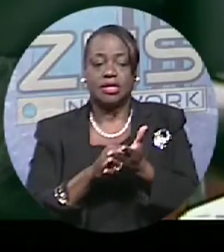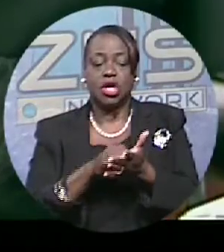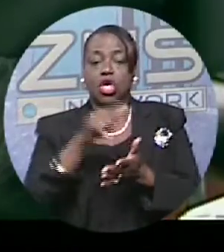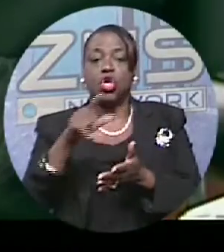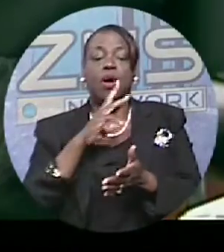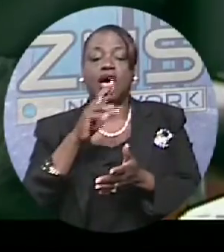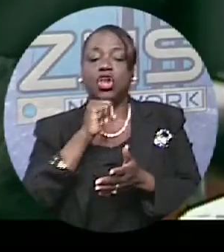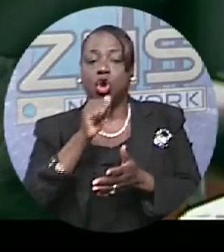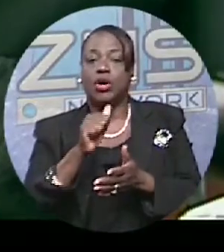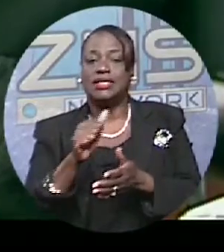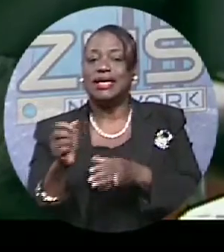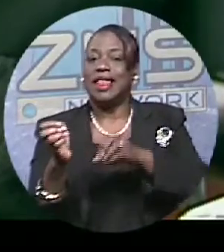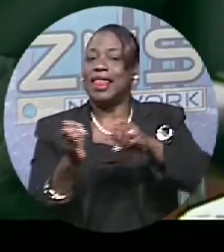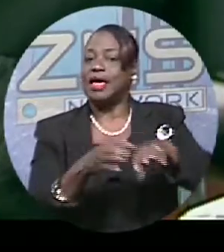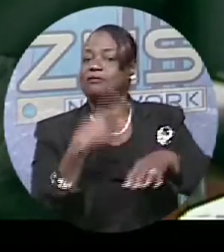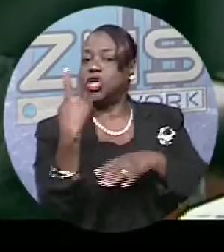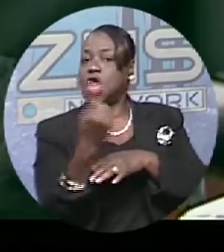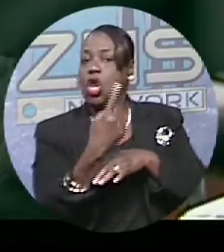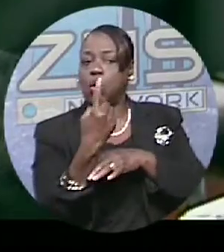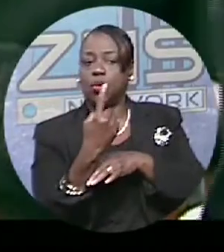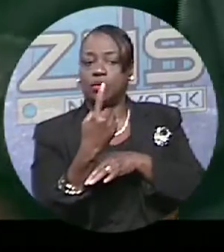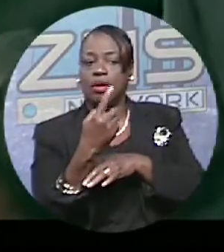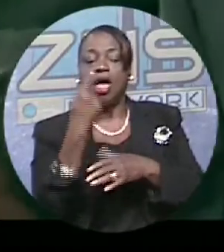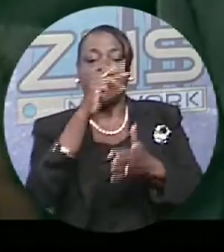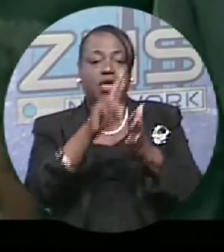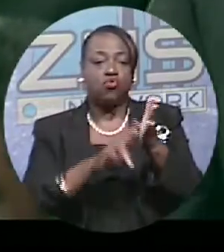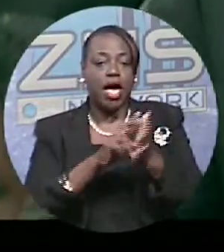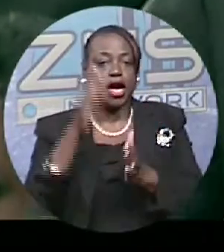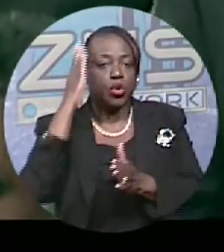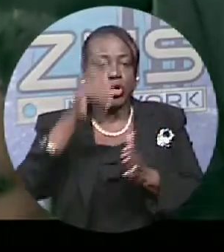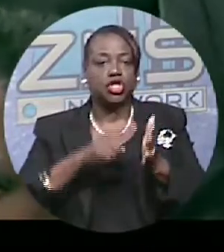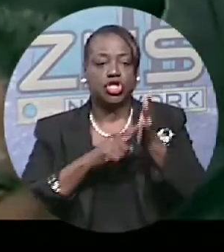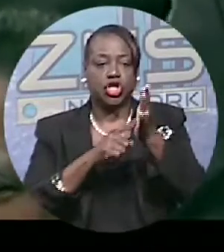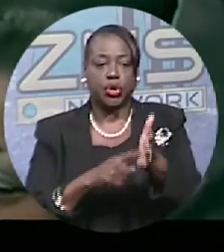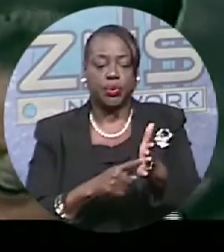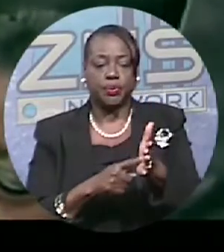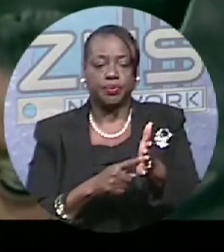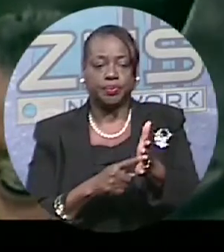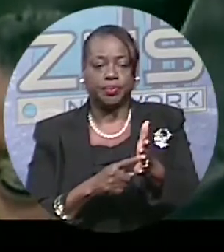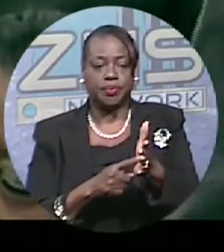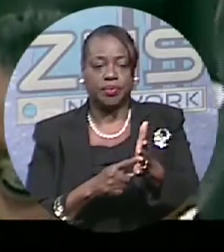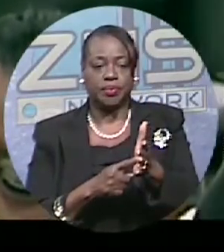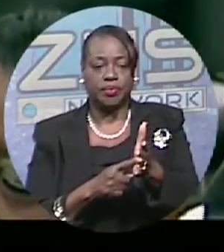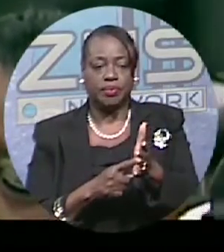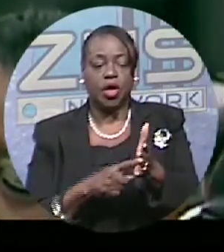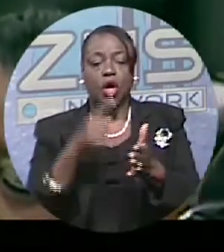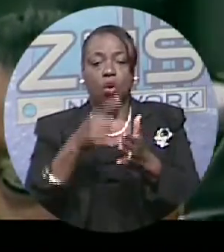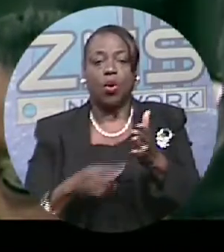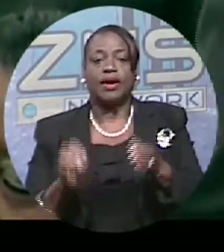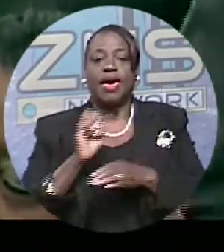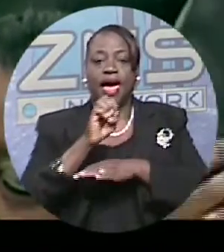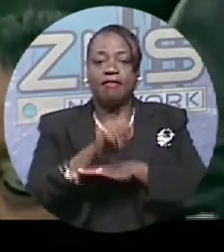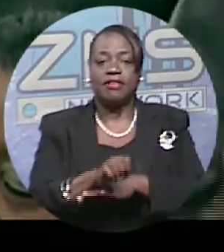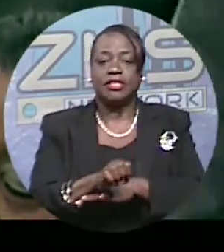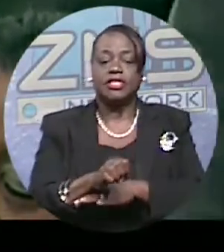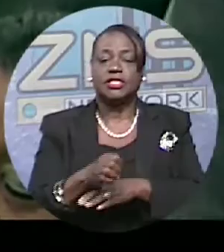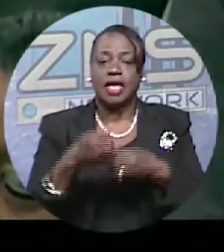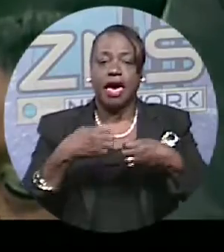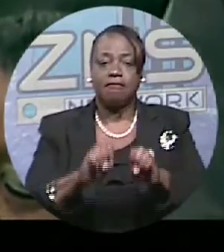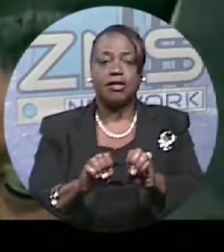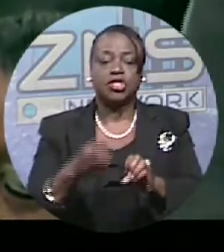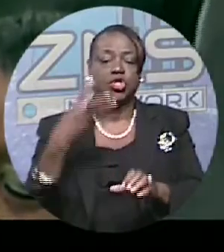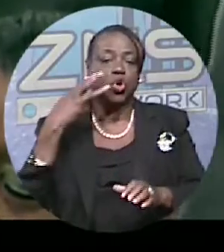are not left alone, so to speak. The record will show what efforts were taken on the